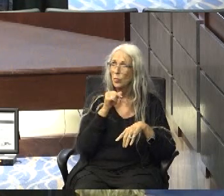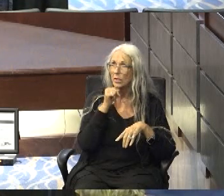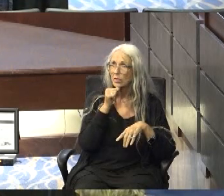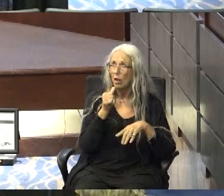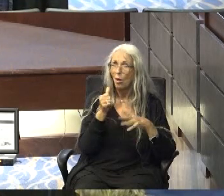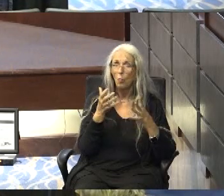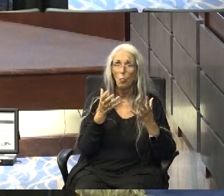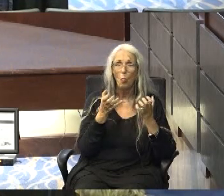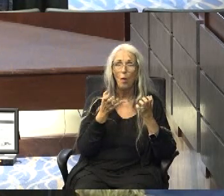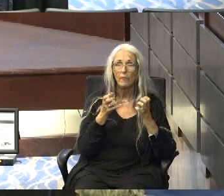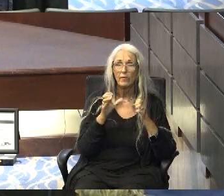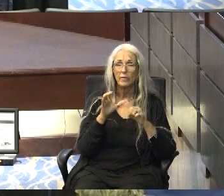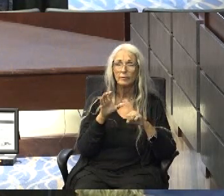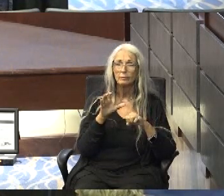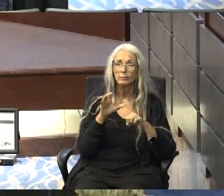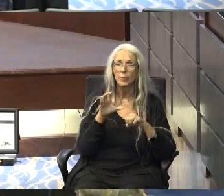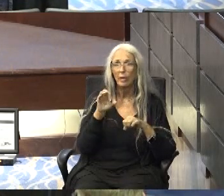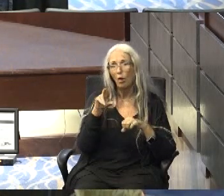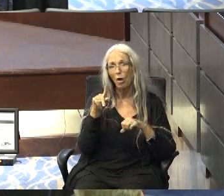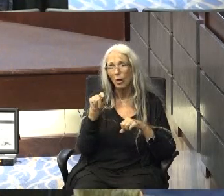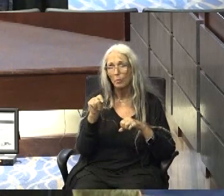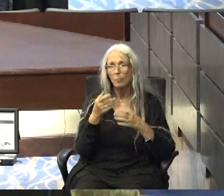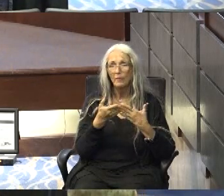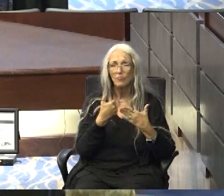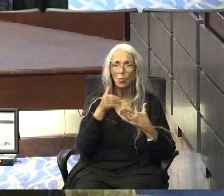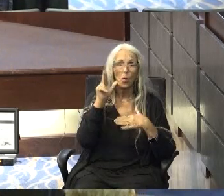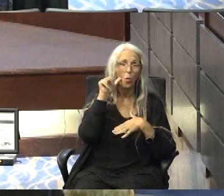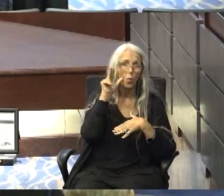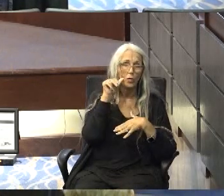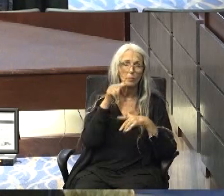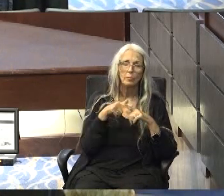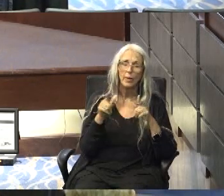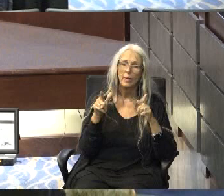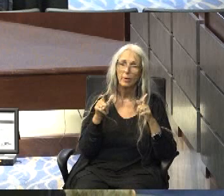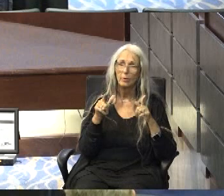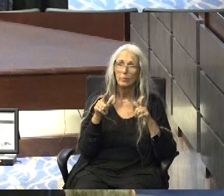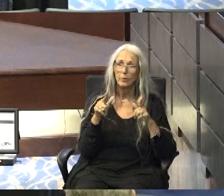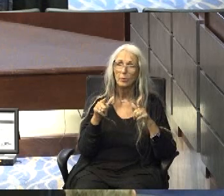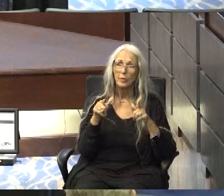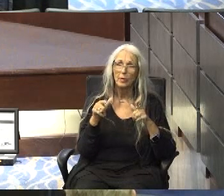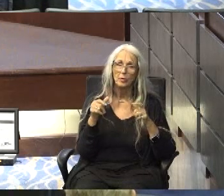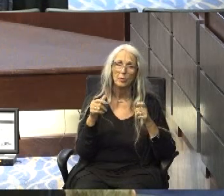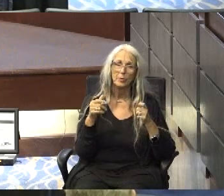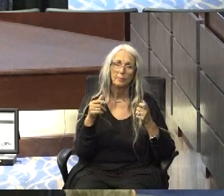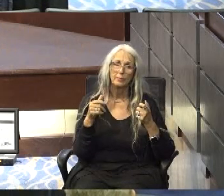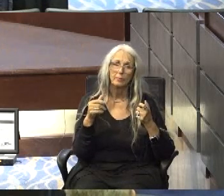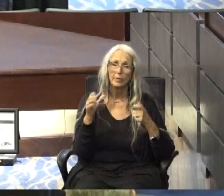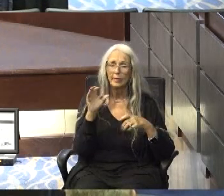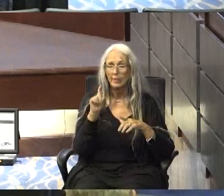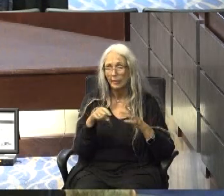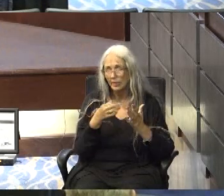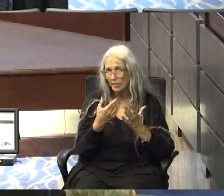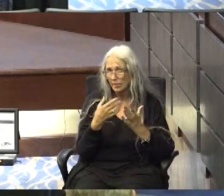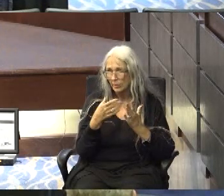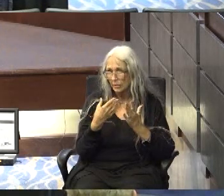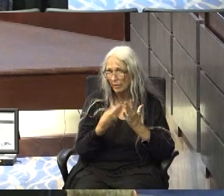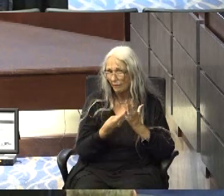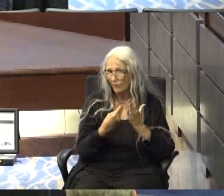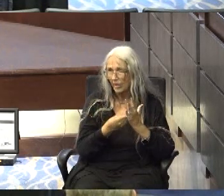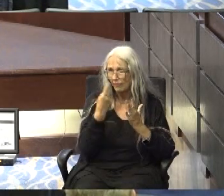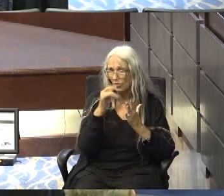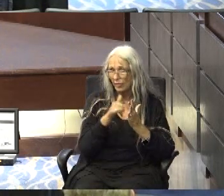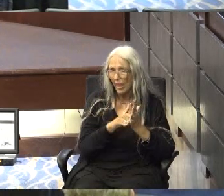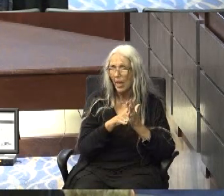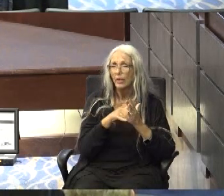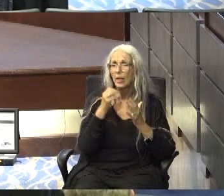want to fully put the cart before the horse here, and want to make sure that we can secure the funding for it. I think that the feasibility study is really promising and should